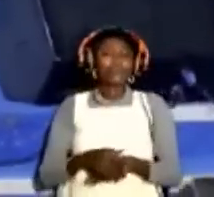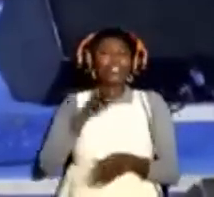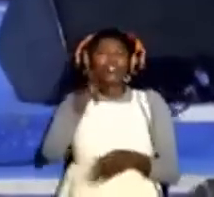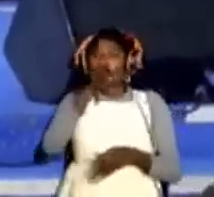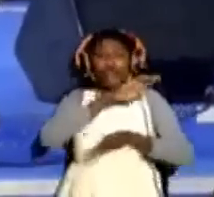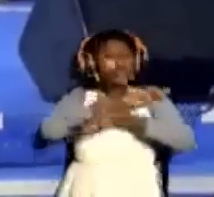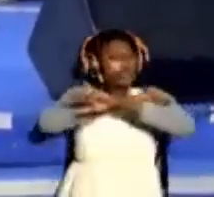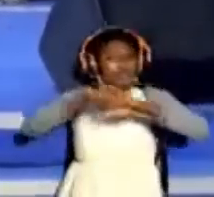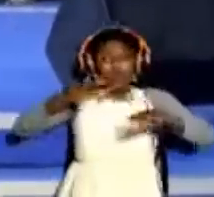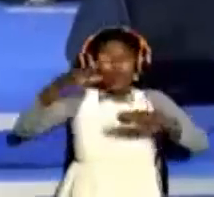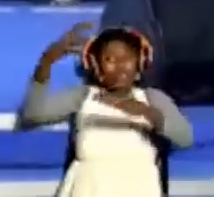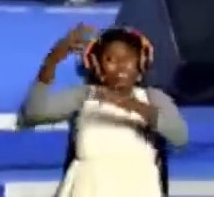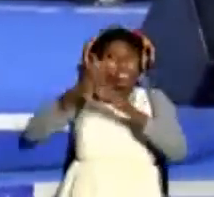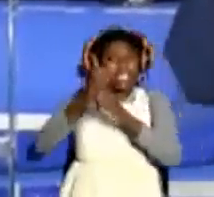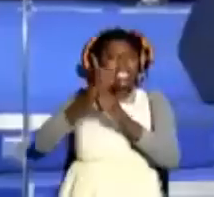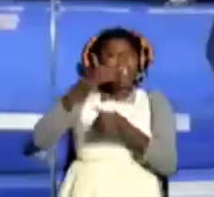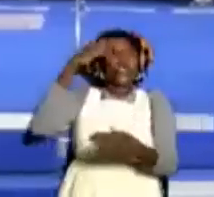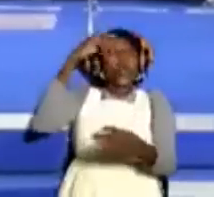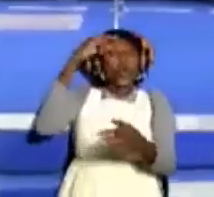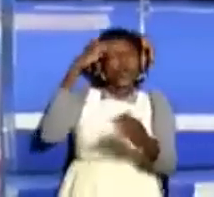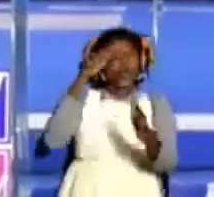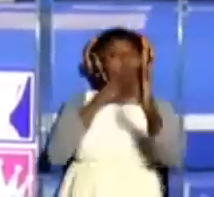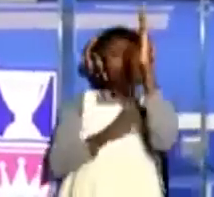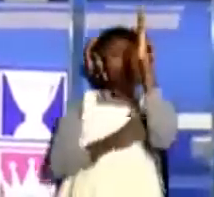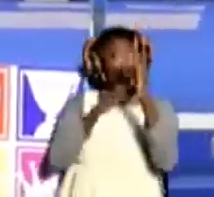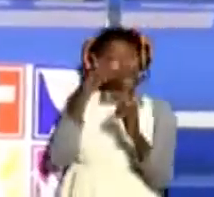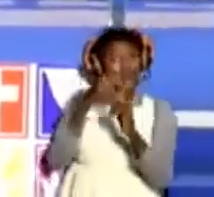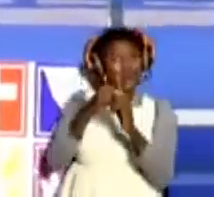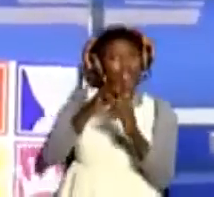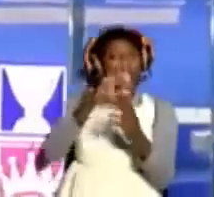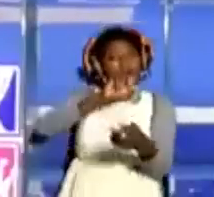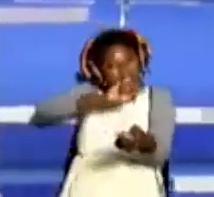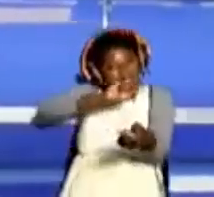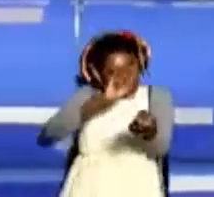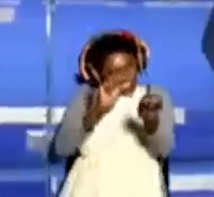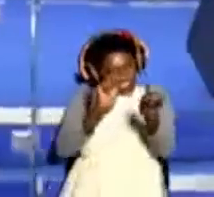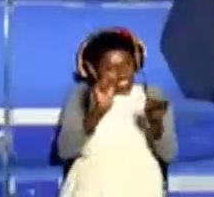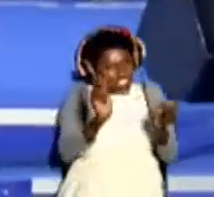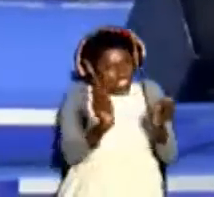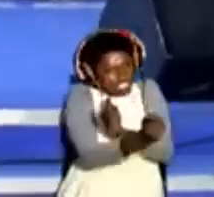You don't take the word of God out of its context.